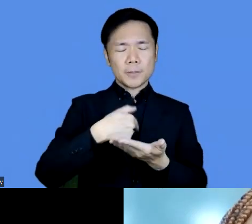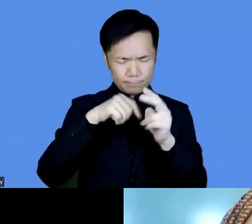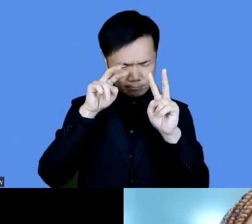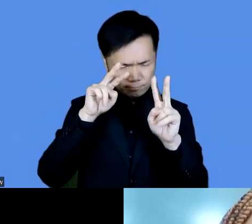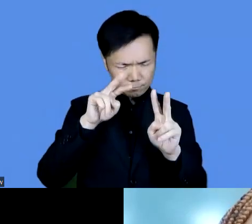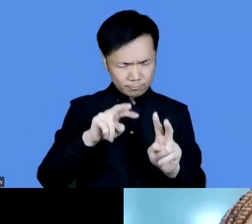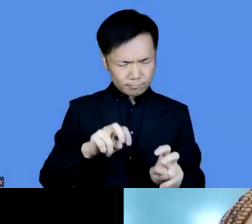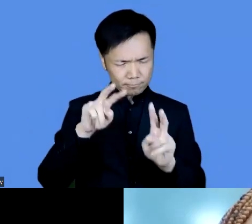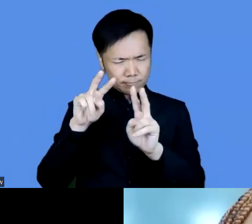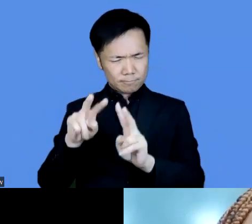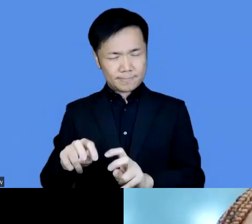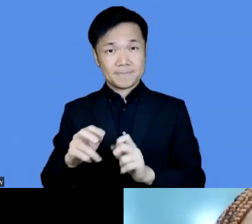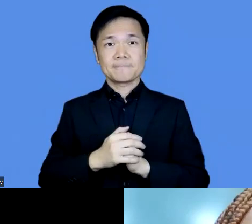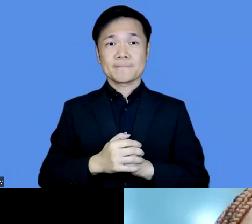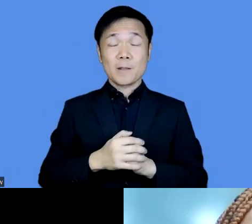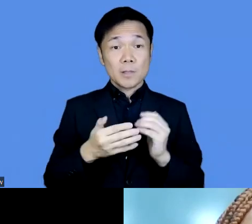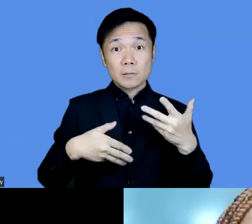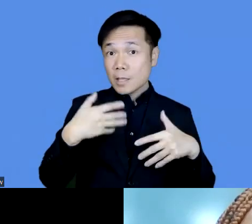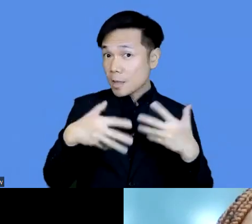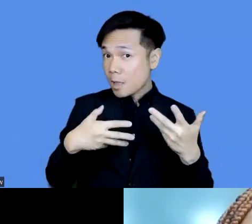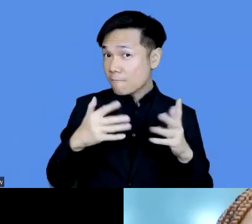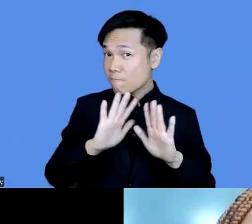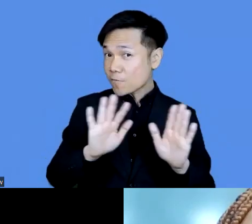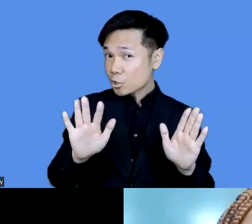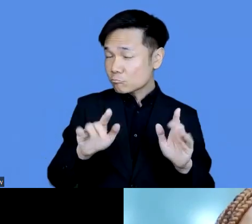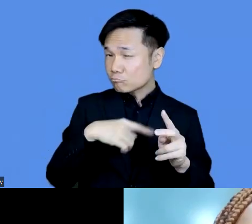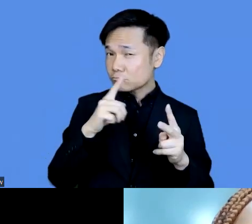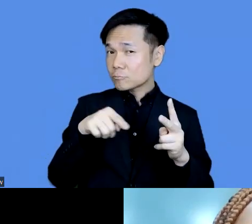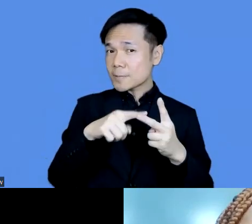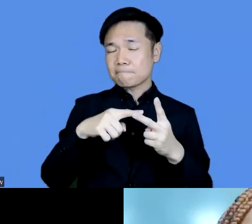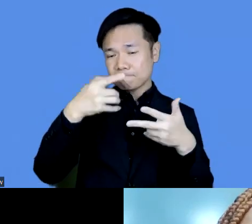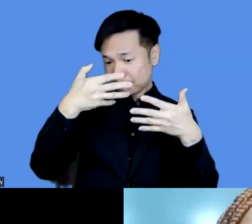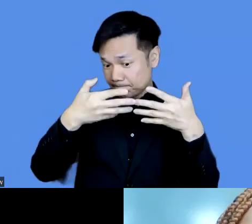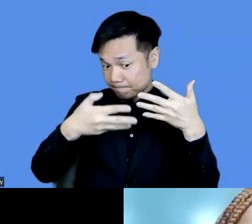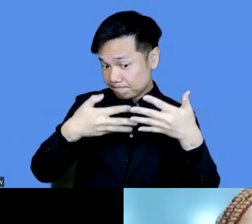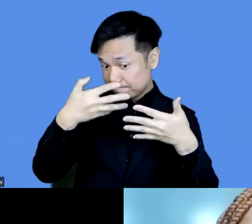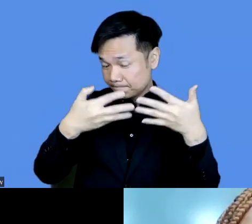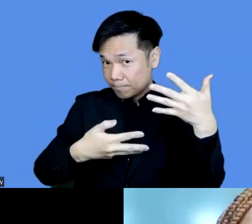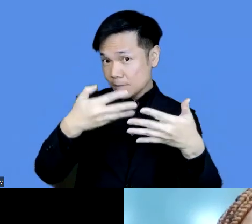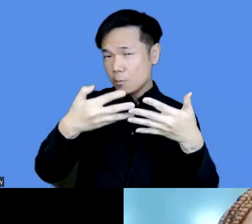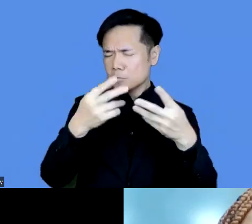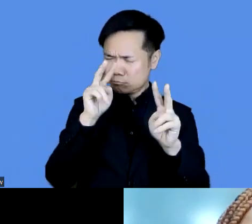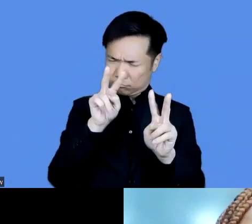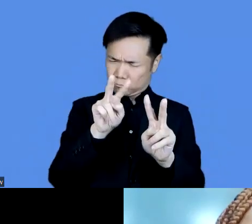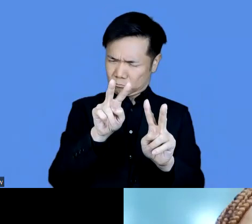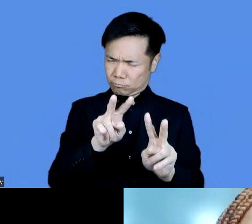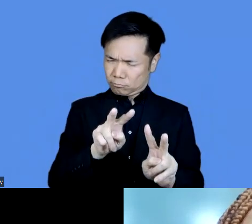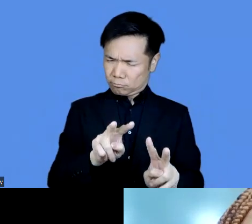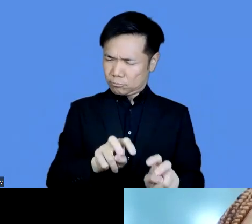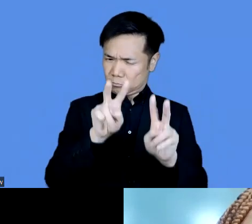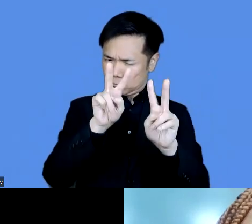that beyond collecting data on persons with disabilities, we are interpreting what the data is telling